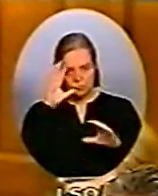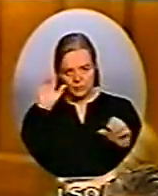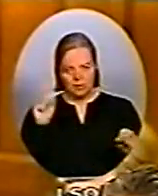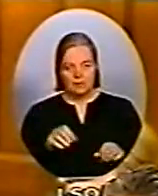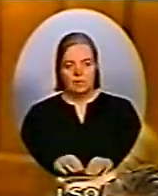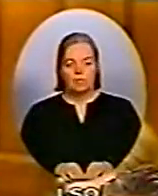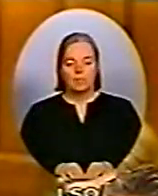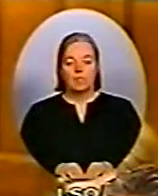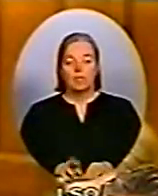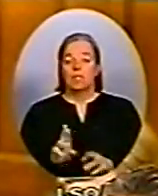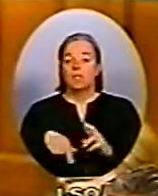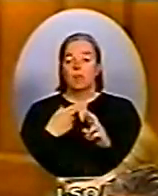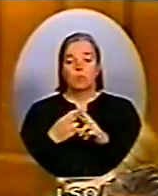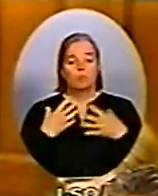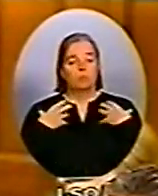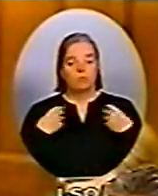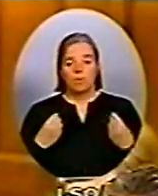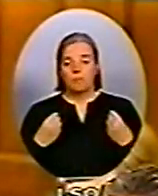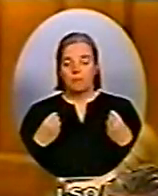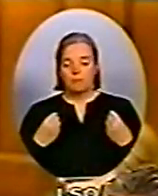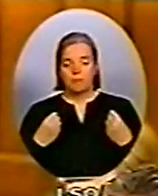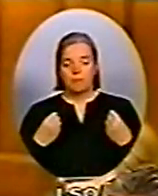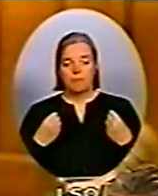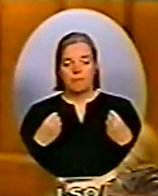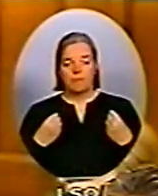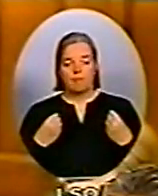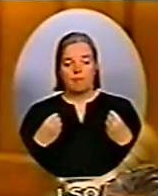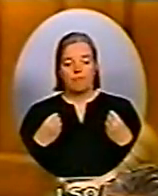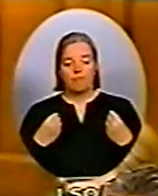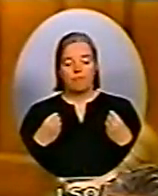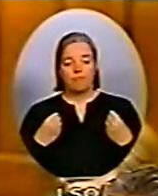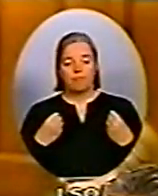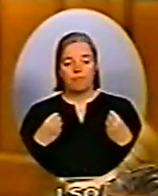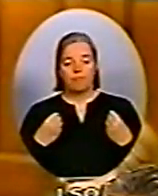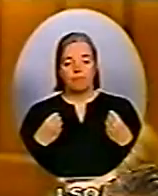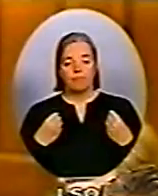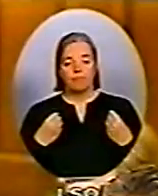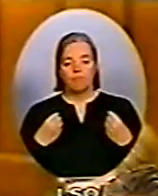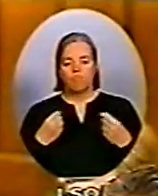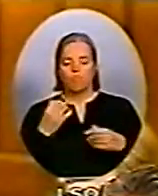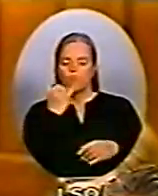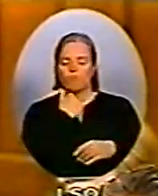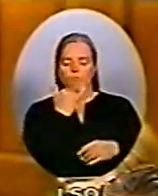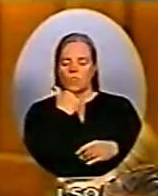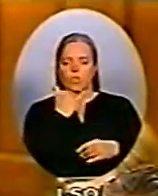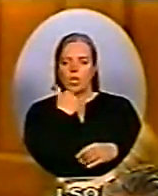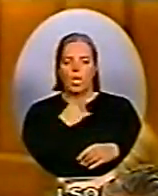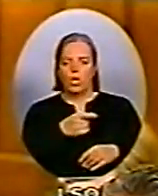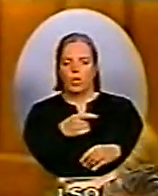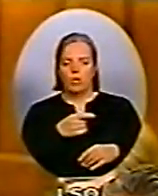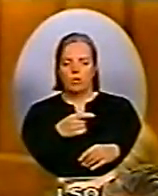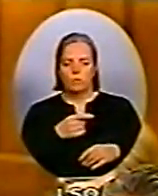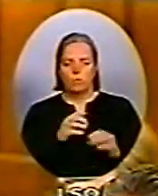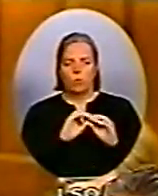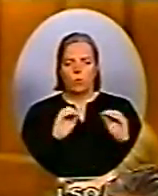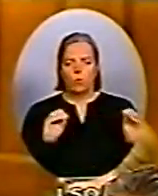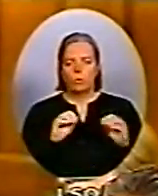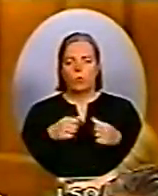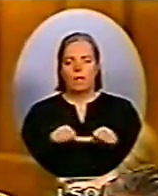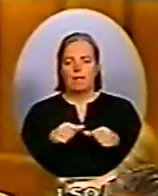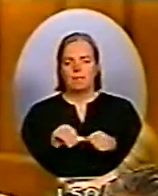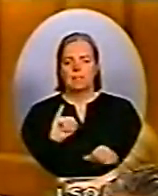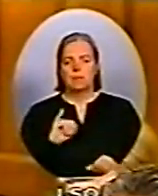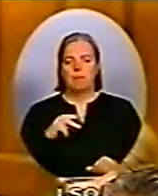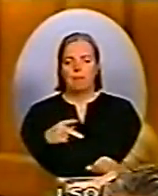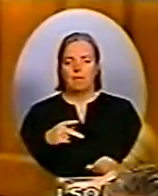IP address is indicated is in any way located or connected to the Conservative Party of Canada. Absolutely incorrect. I can state that